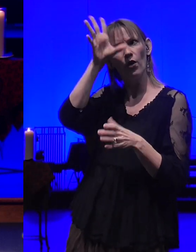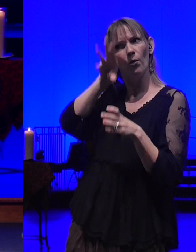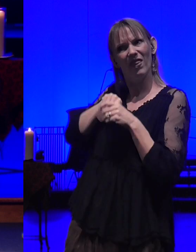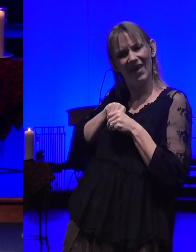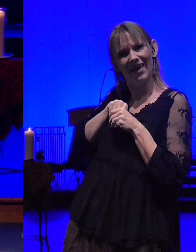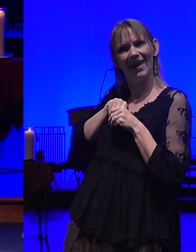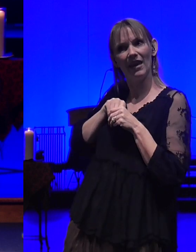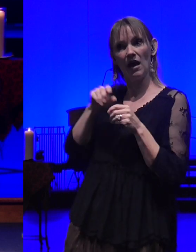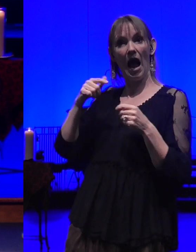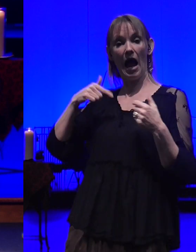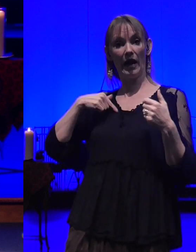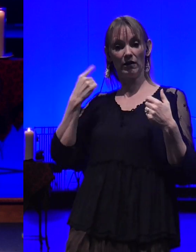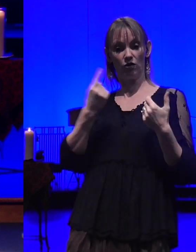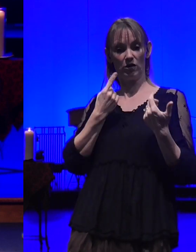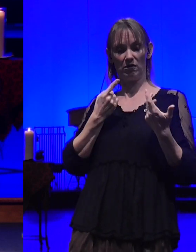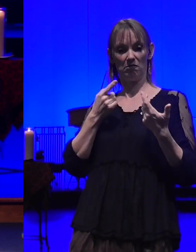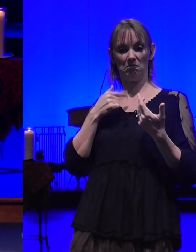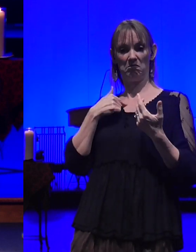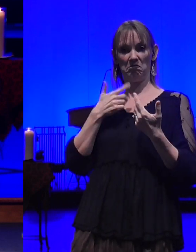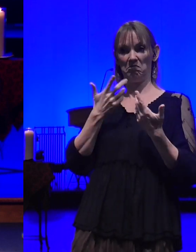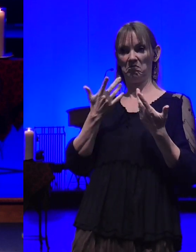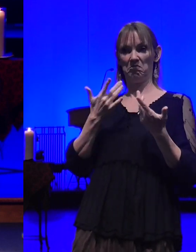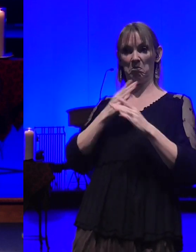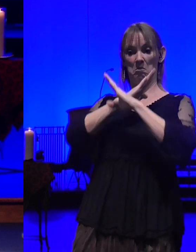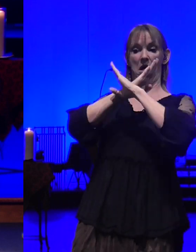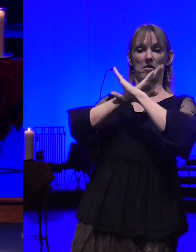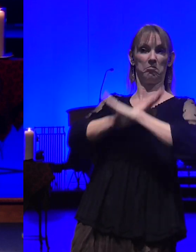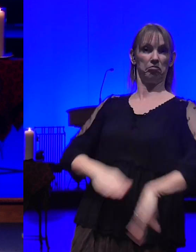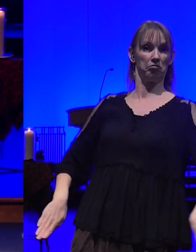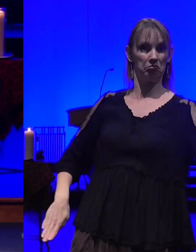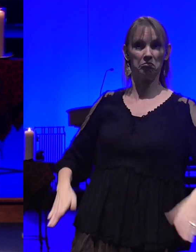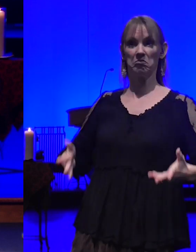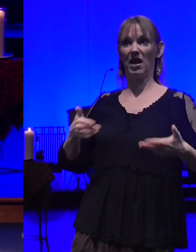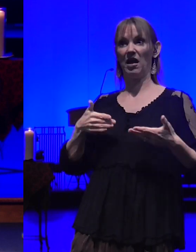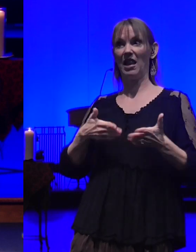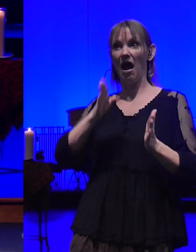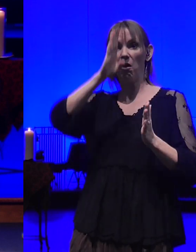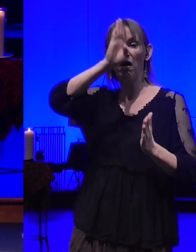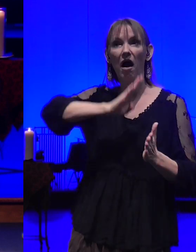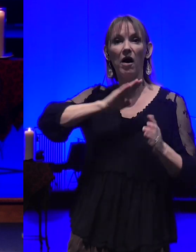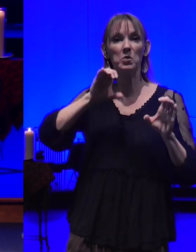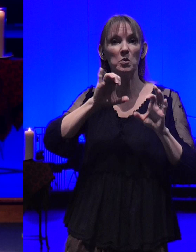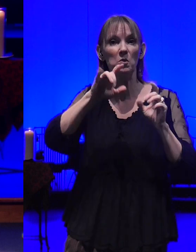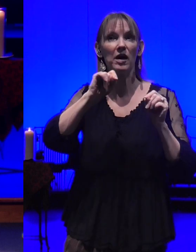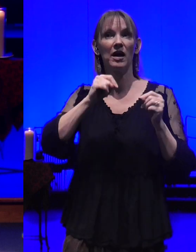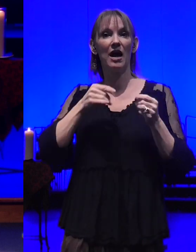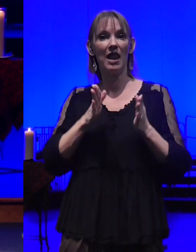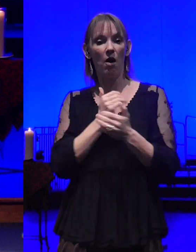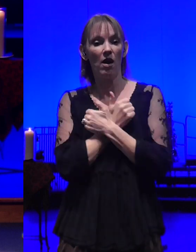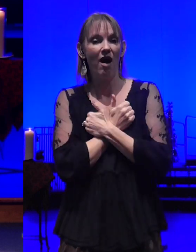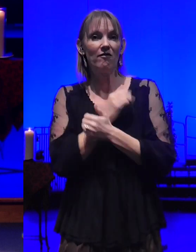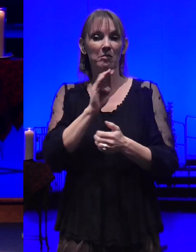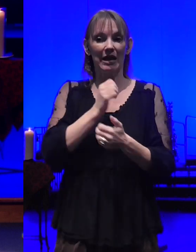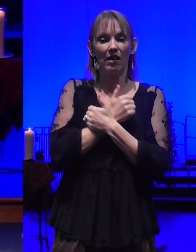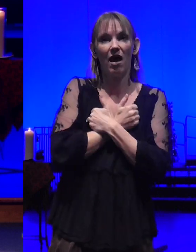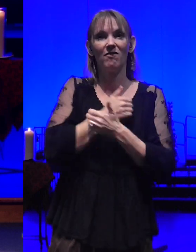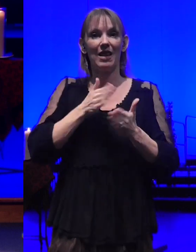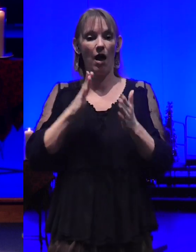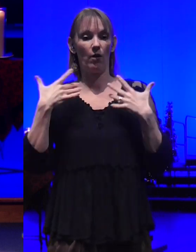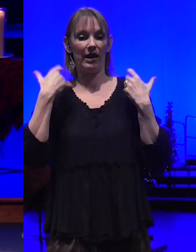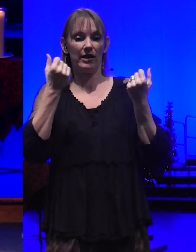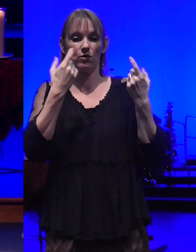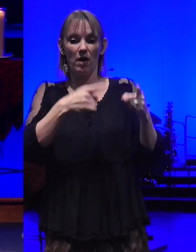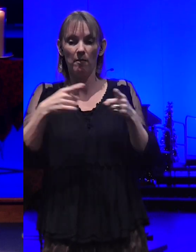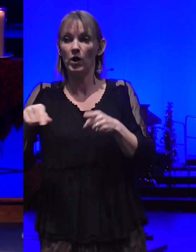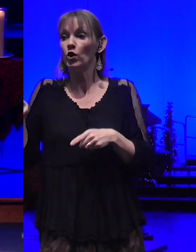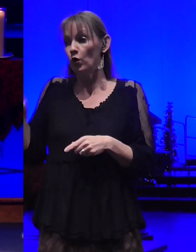just get out of the way and let God be God. Let love be love. Let healing happen. And he said, you will do the things